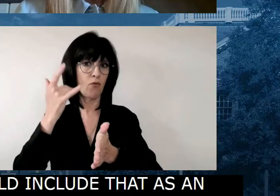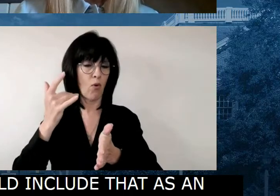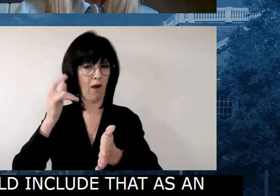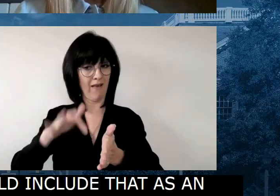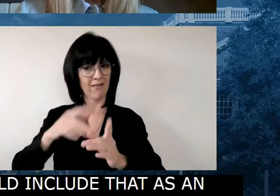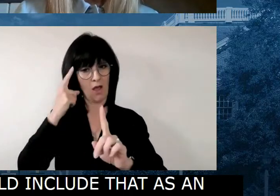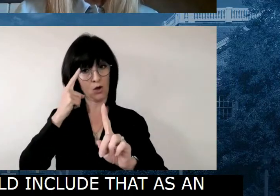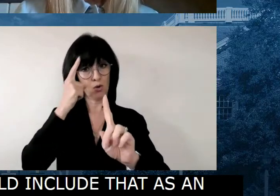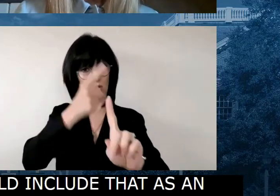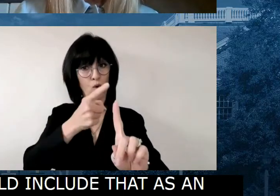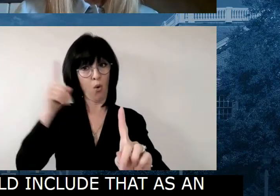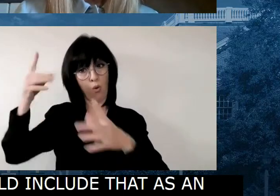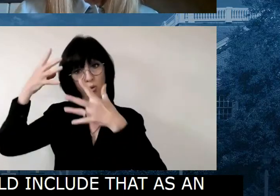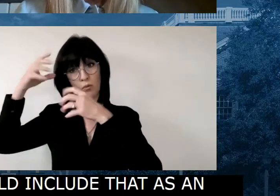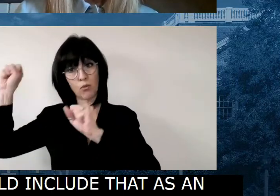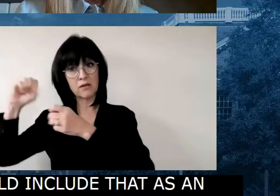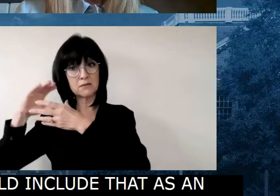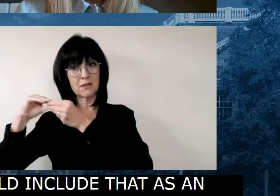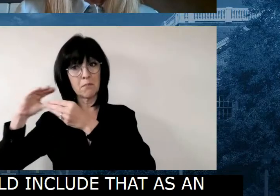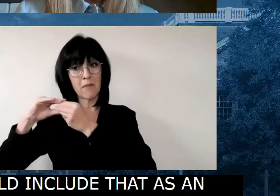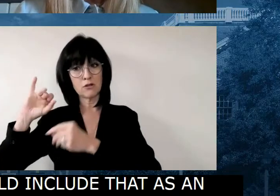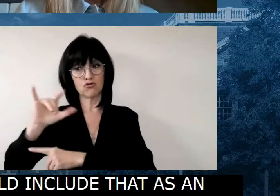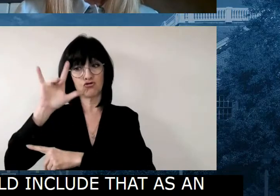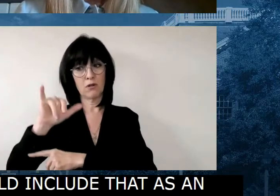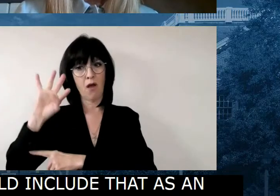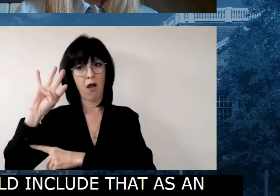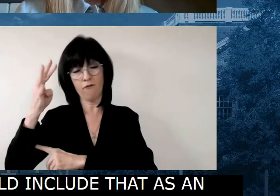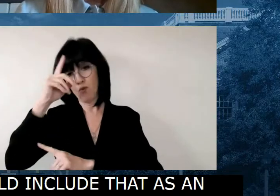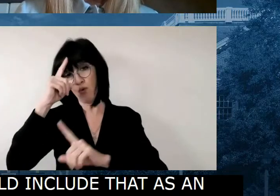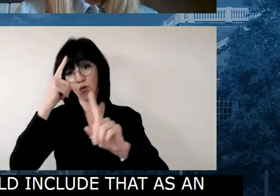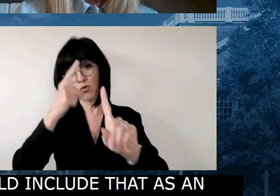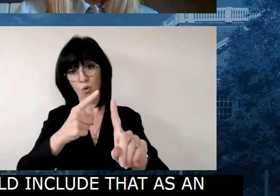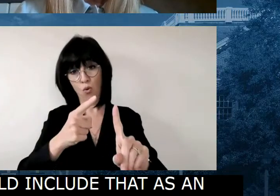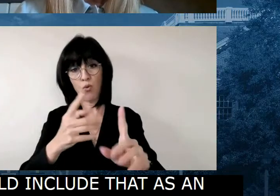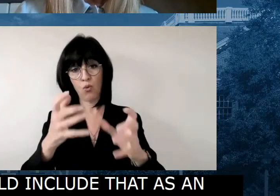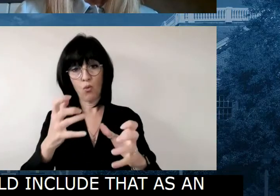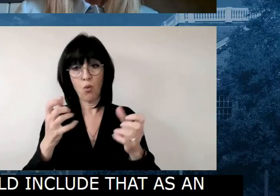president set out there for us a couple months ago.